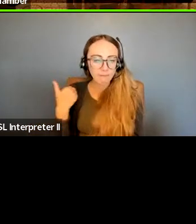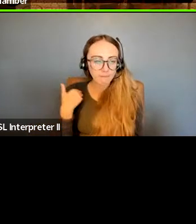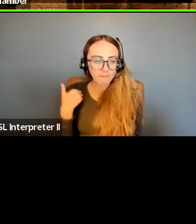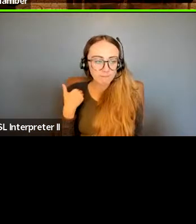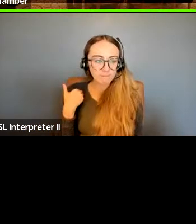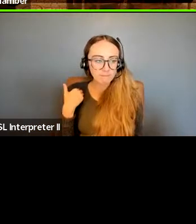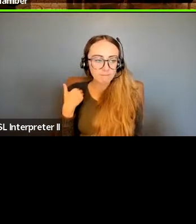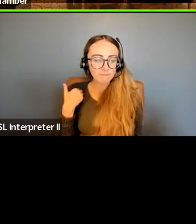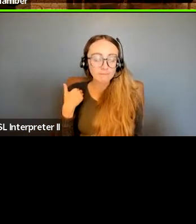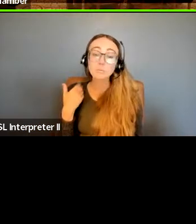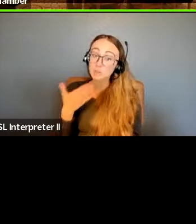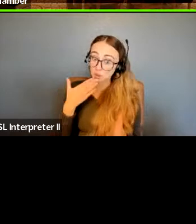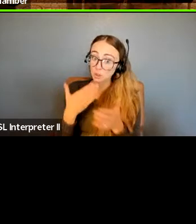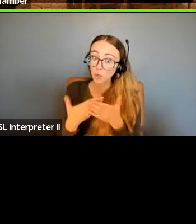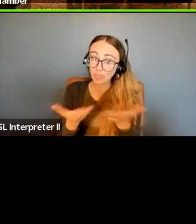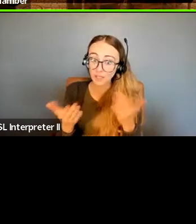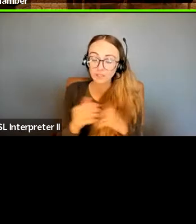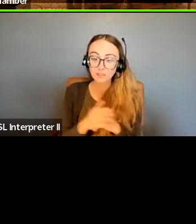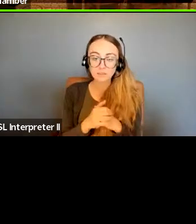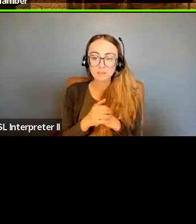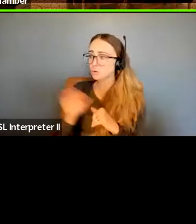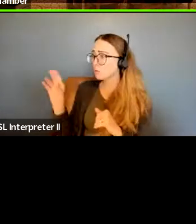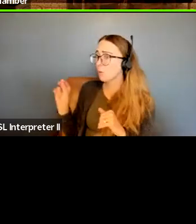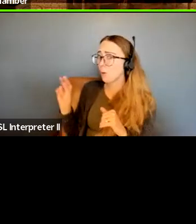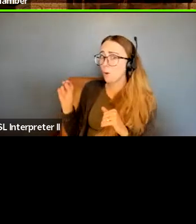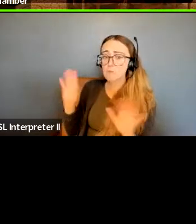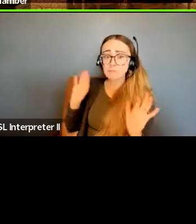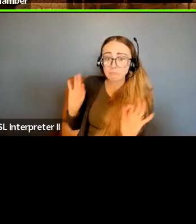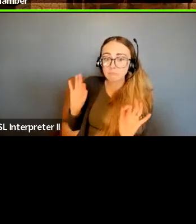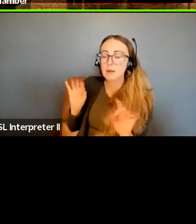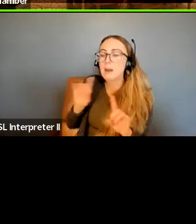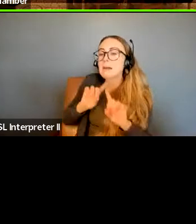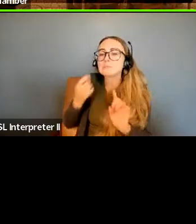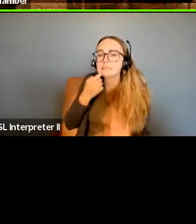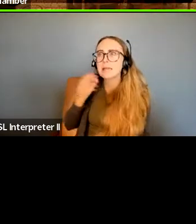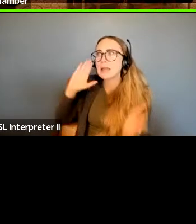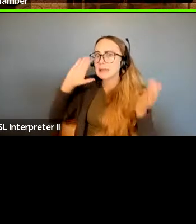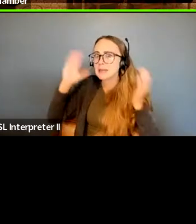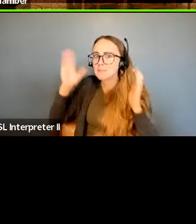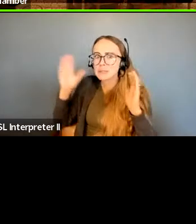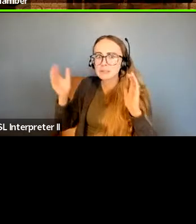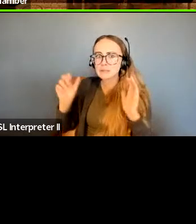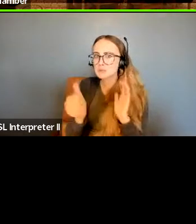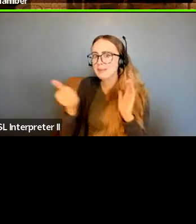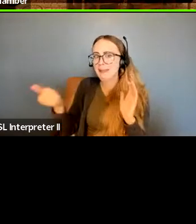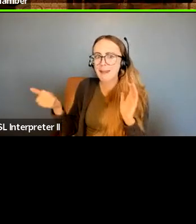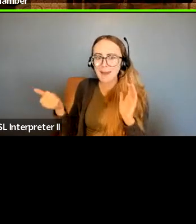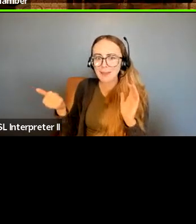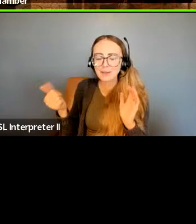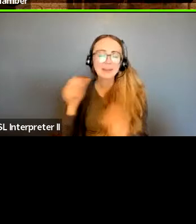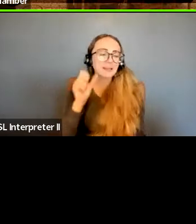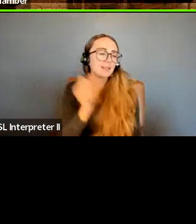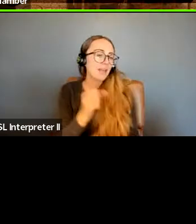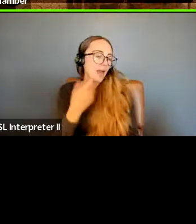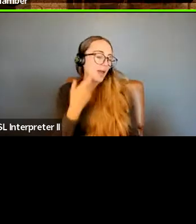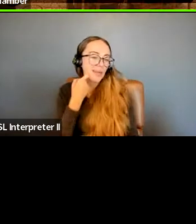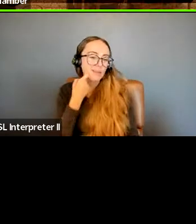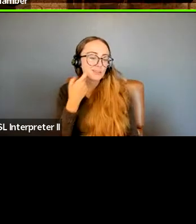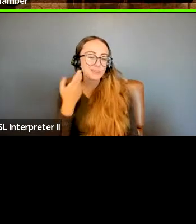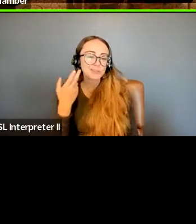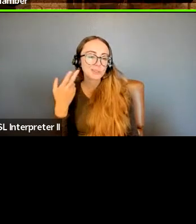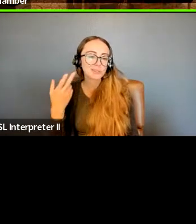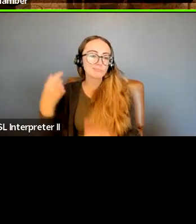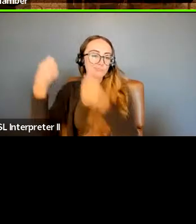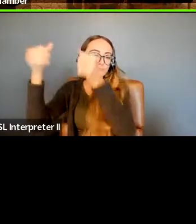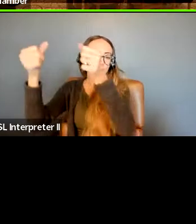which is actually kind of a good thing. Yeah, no, I was just in comparison to the others. Correct. The others are just going to be putting signs up on